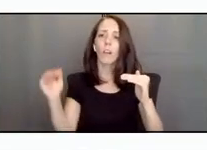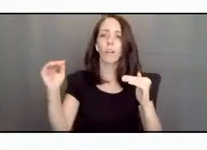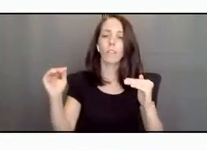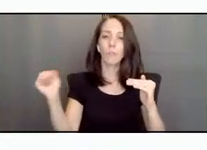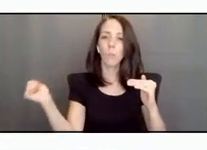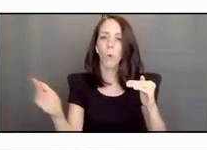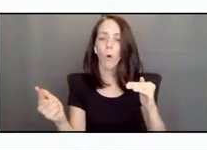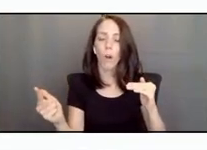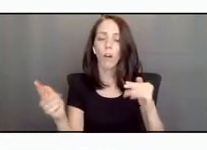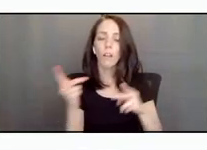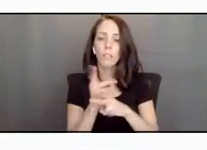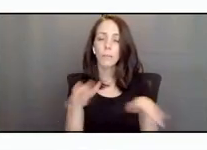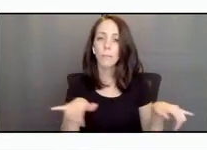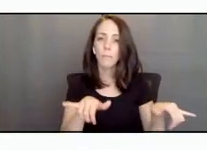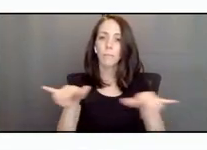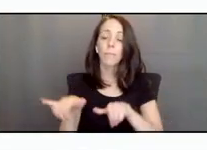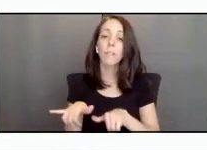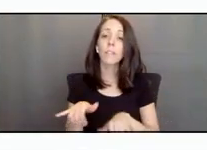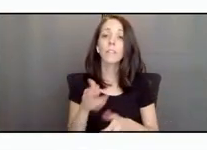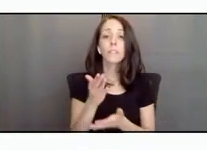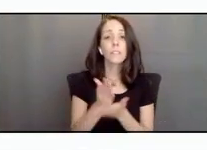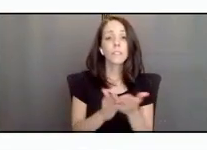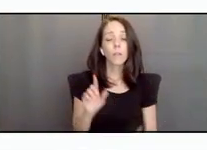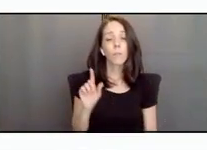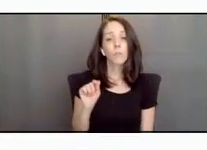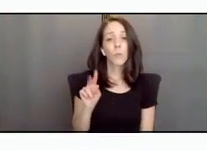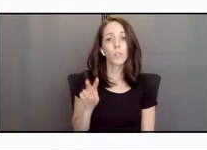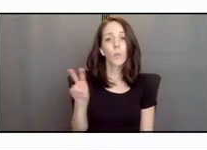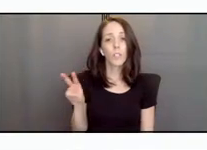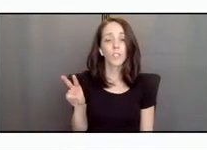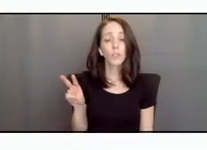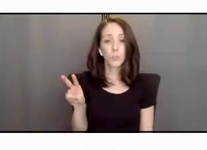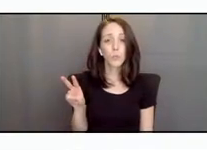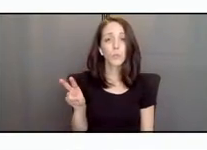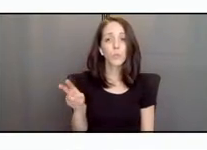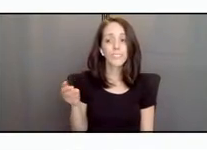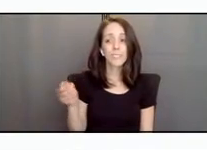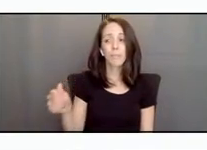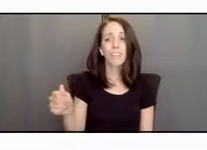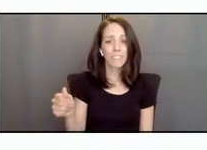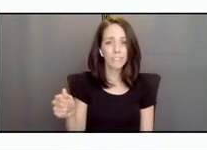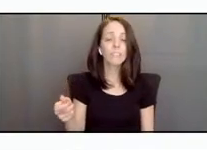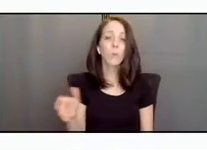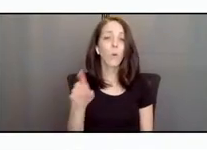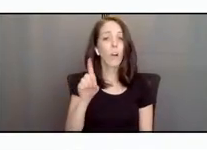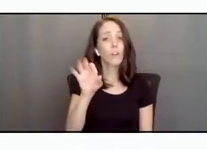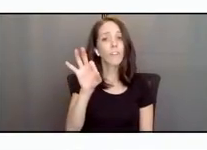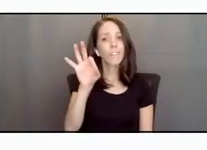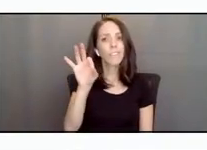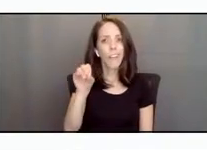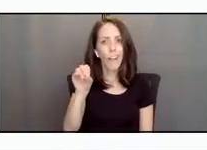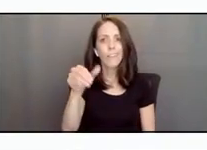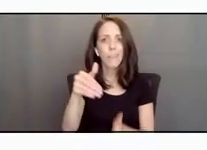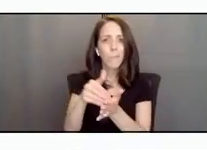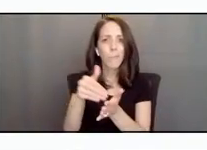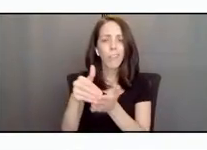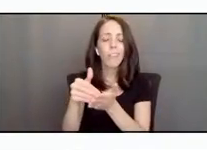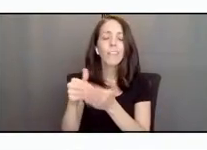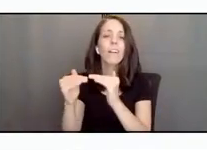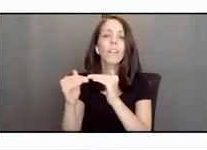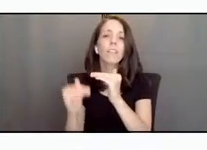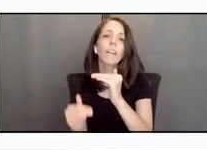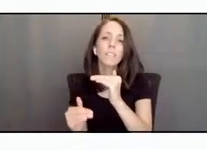the fiscal year 22 capital spending. Instead of spending $190 million, a 40% increase over fiscal year